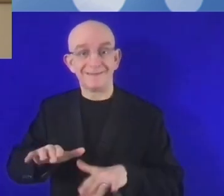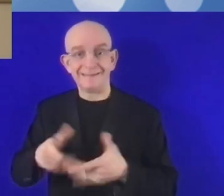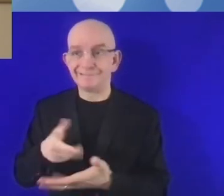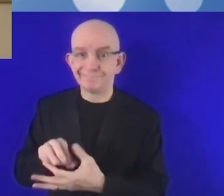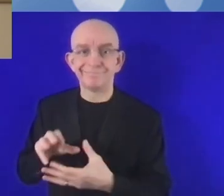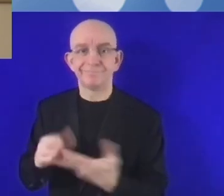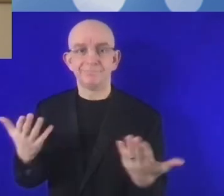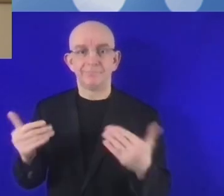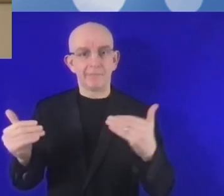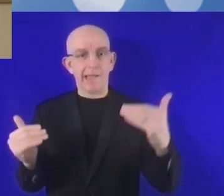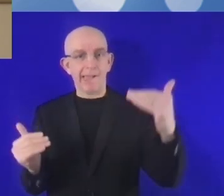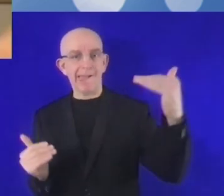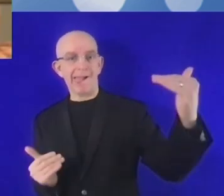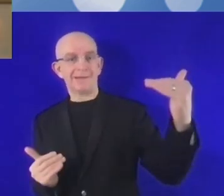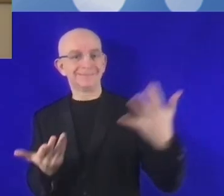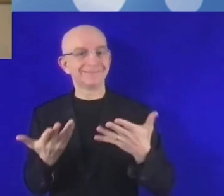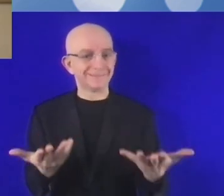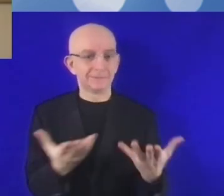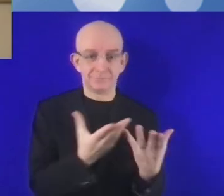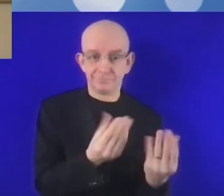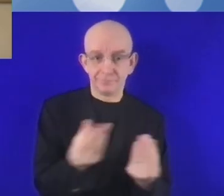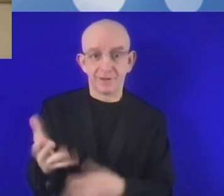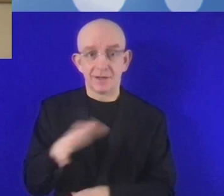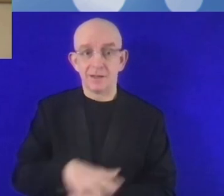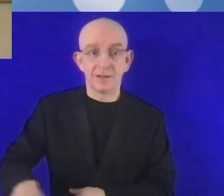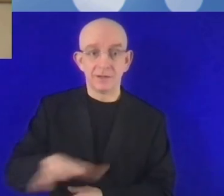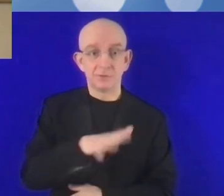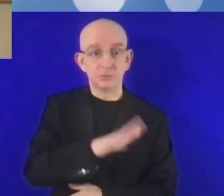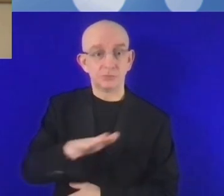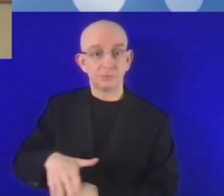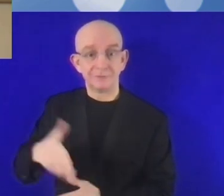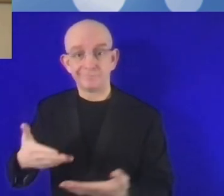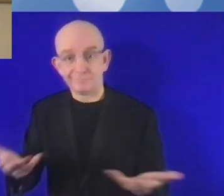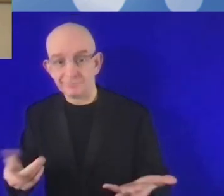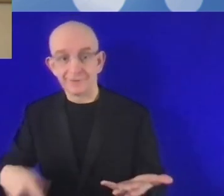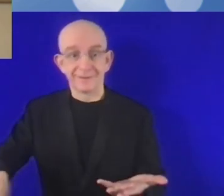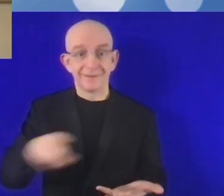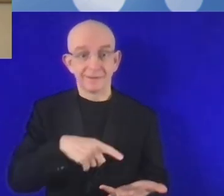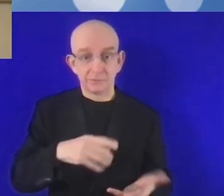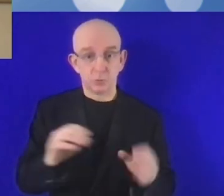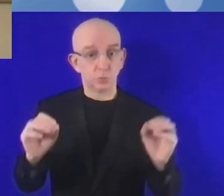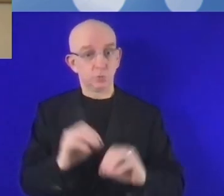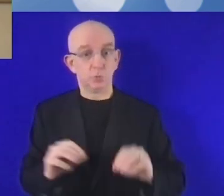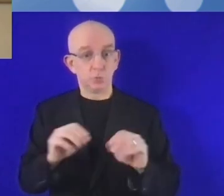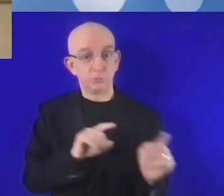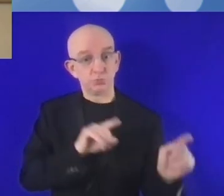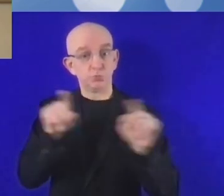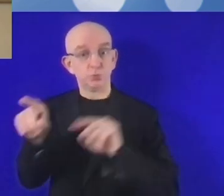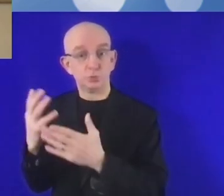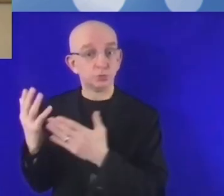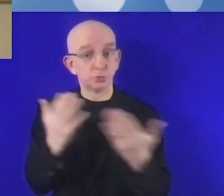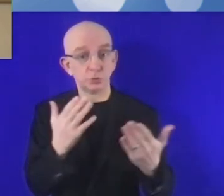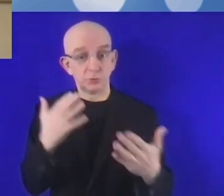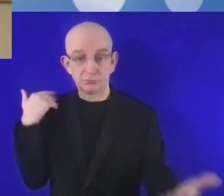generation of children who would have been left behind at best, but obviously, or at worst, you know, their education has